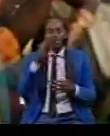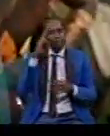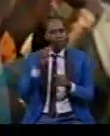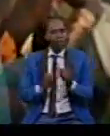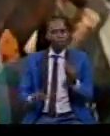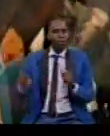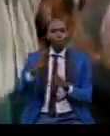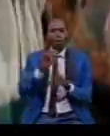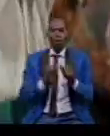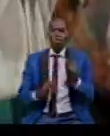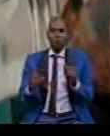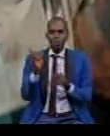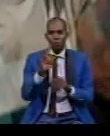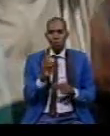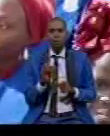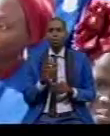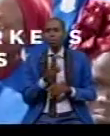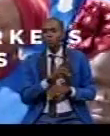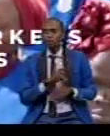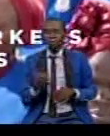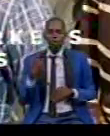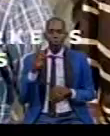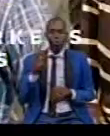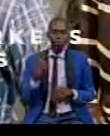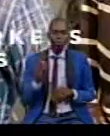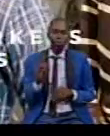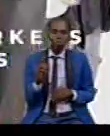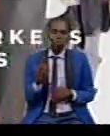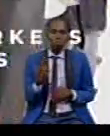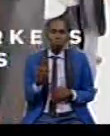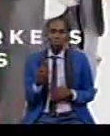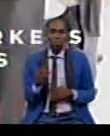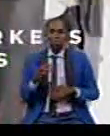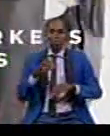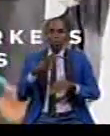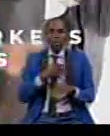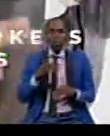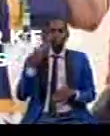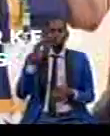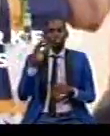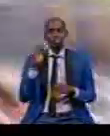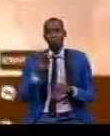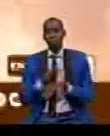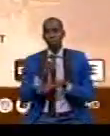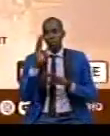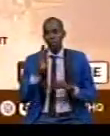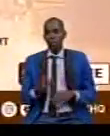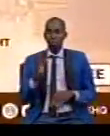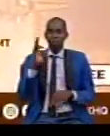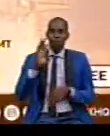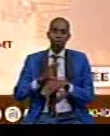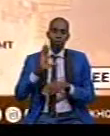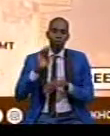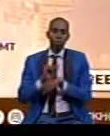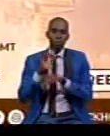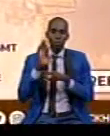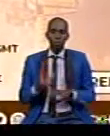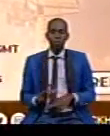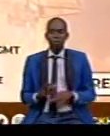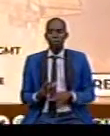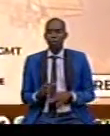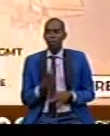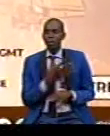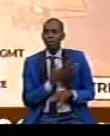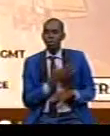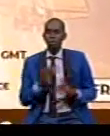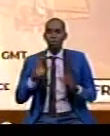You see, after they got their sight, their miracle, they didn't go back to idol. After they got their